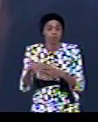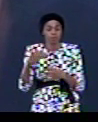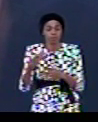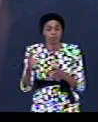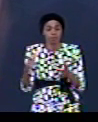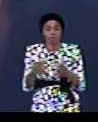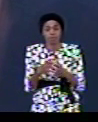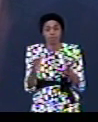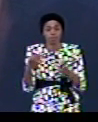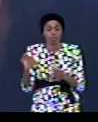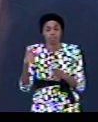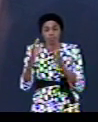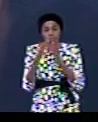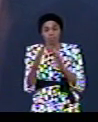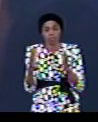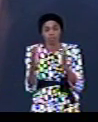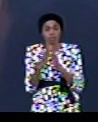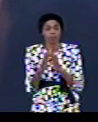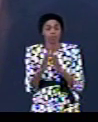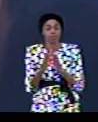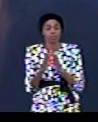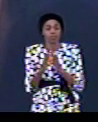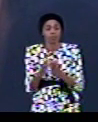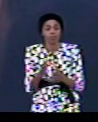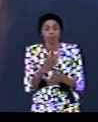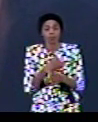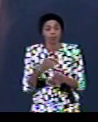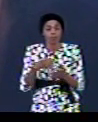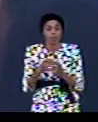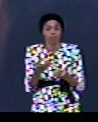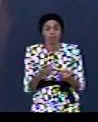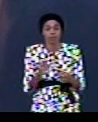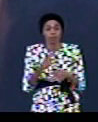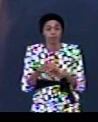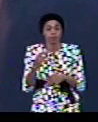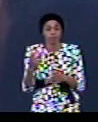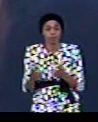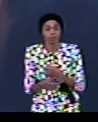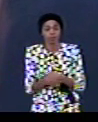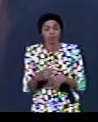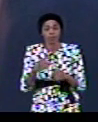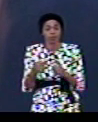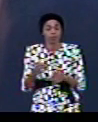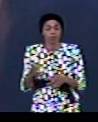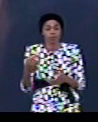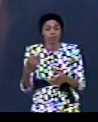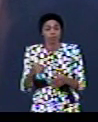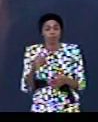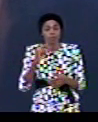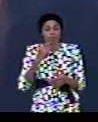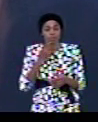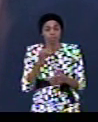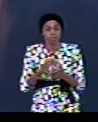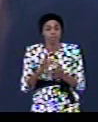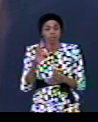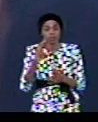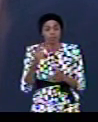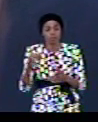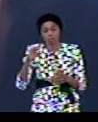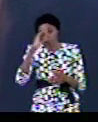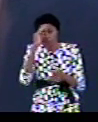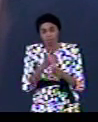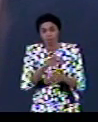of the gate of his city. And it came to pass on the third day, when they were sore, that two of the sons of